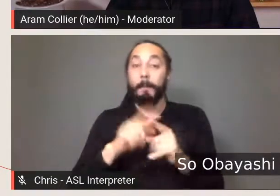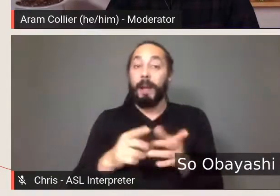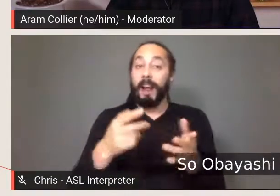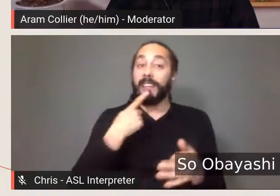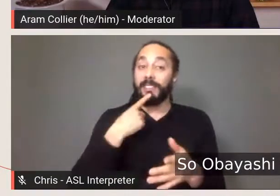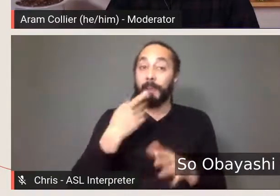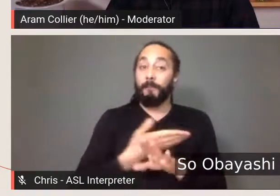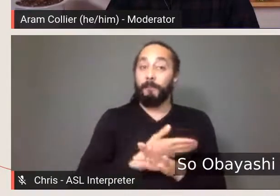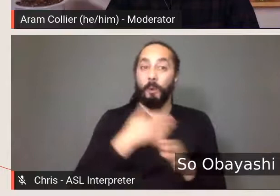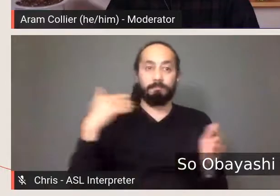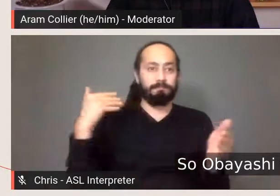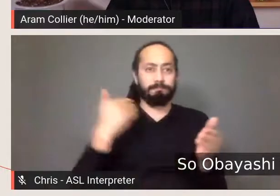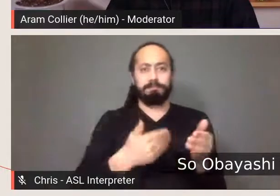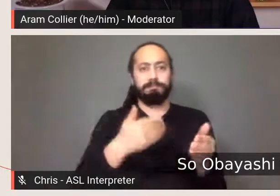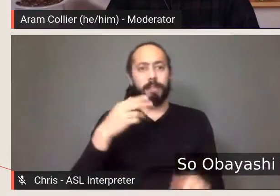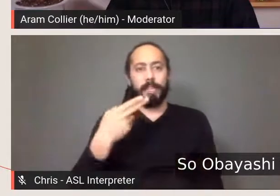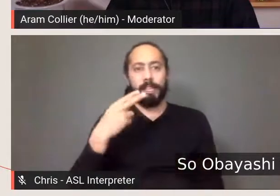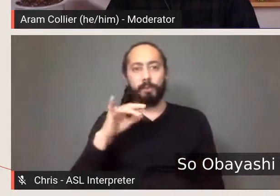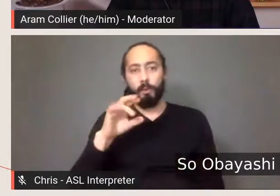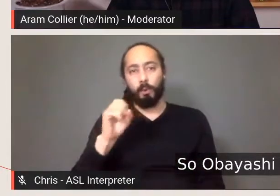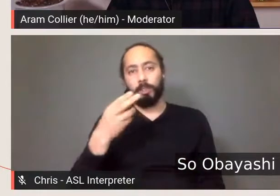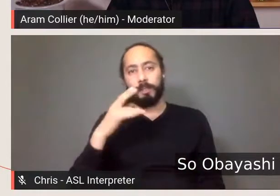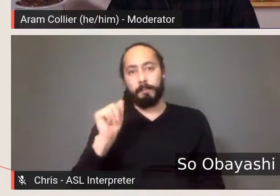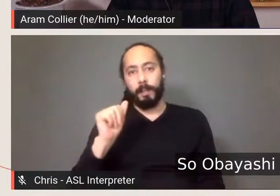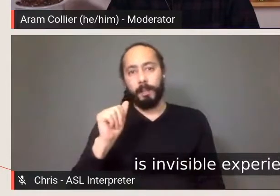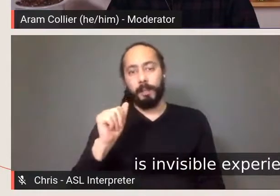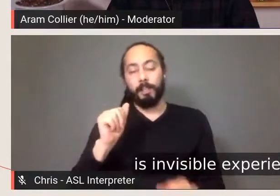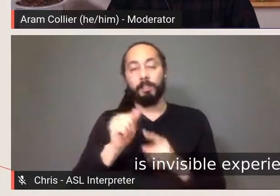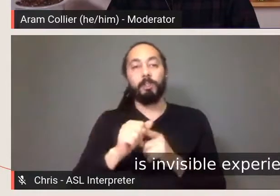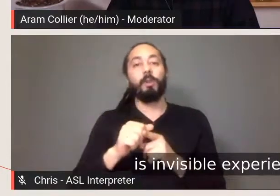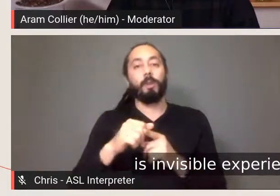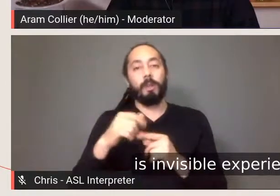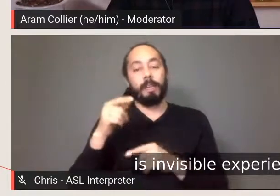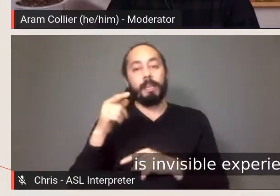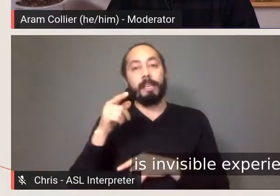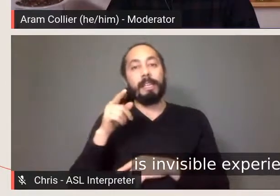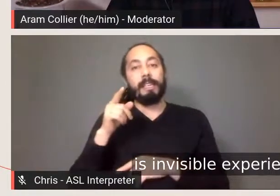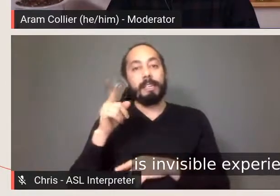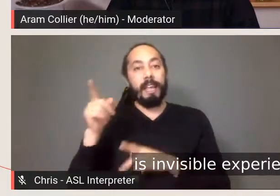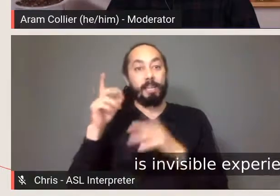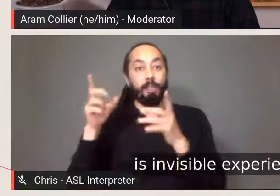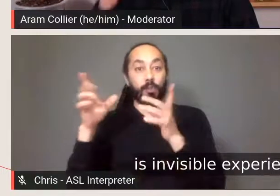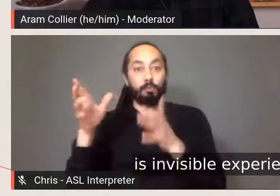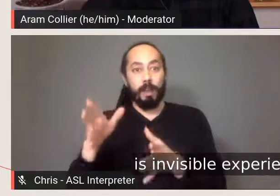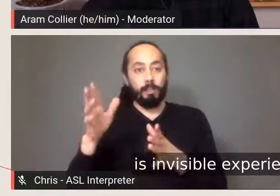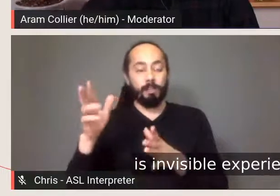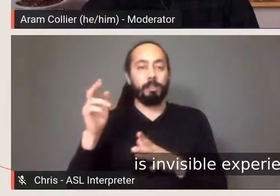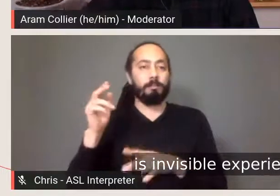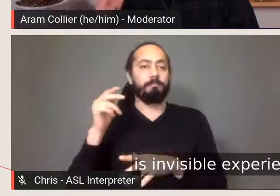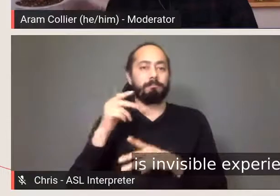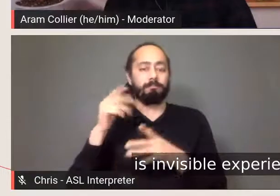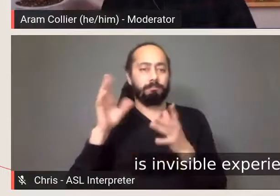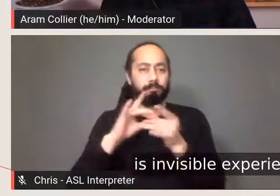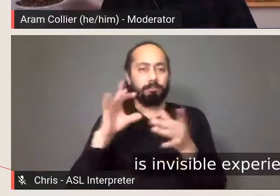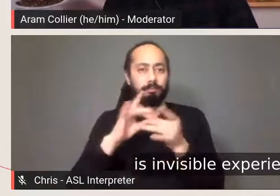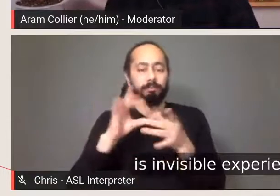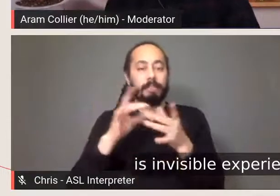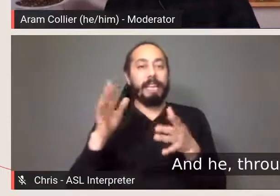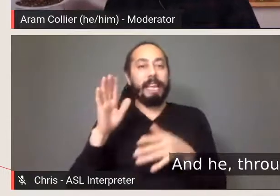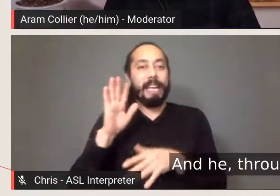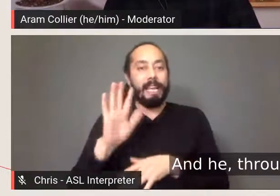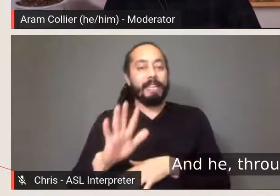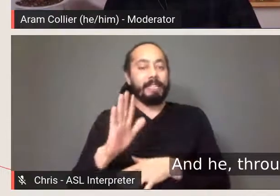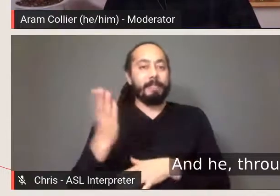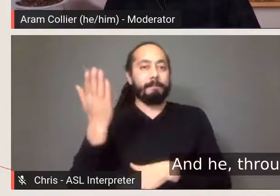So Obayashi talks a lot about his invisible experiences of atomic bomb,